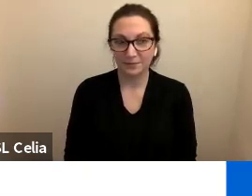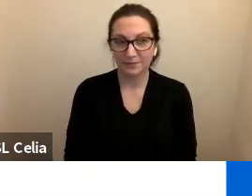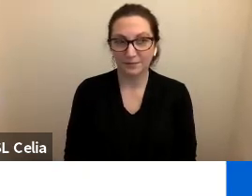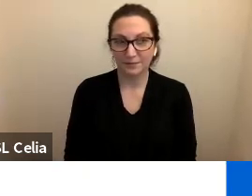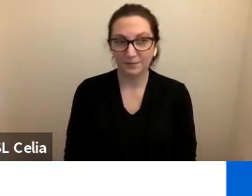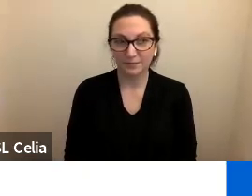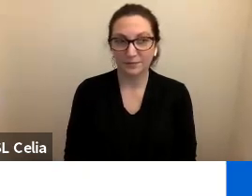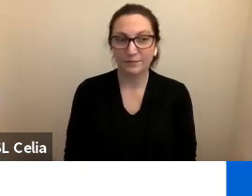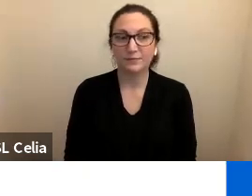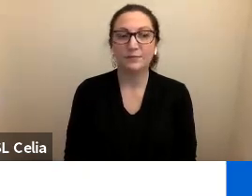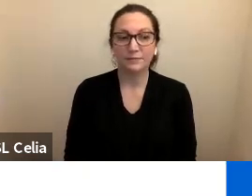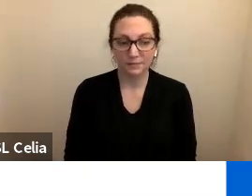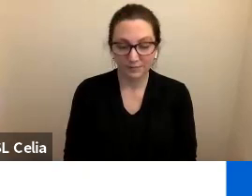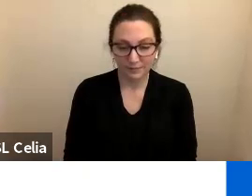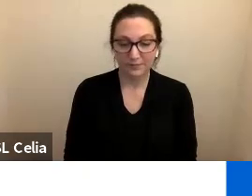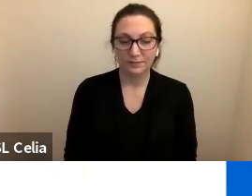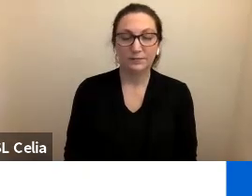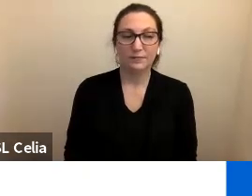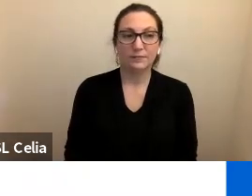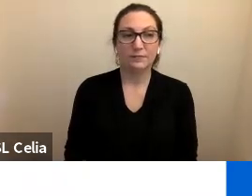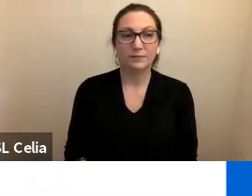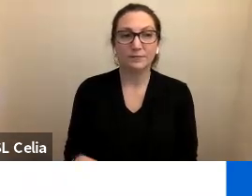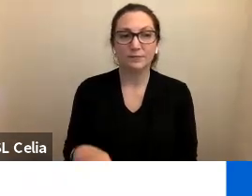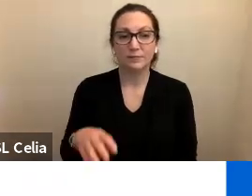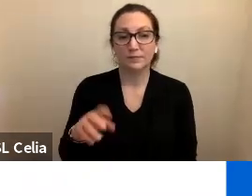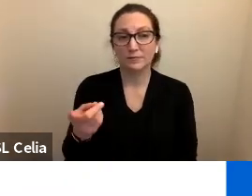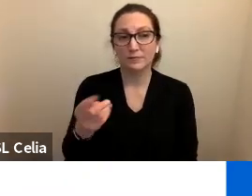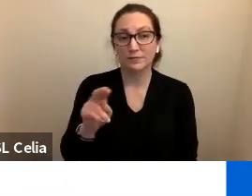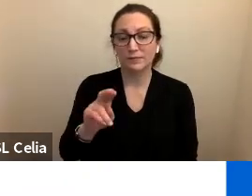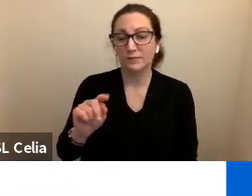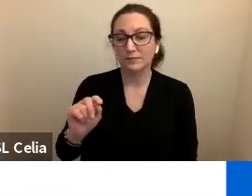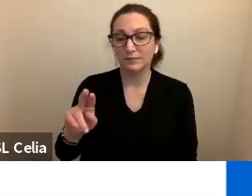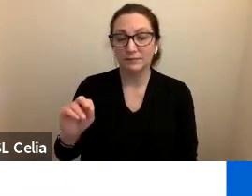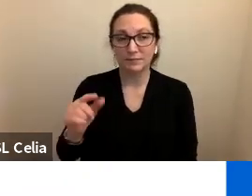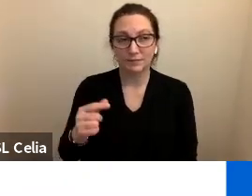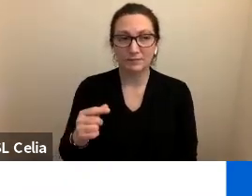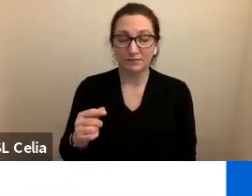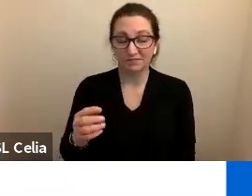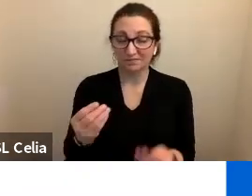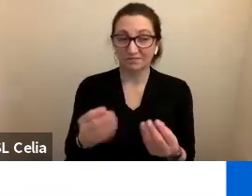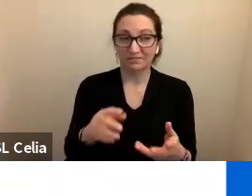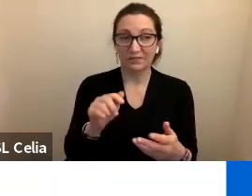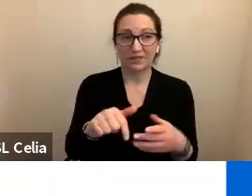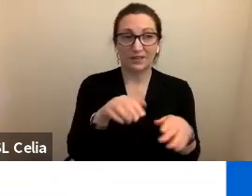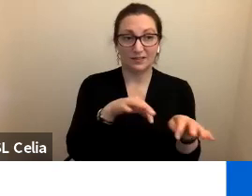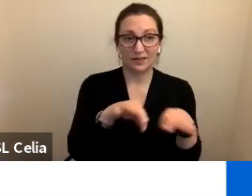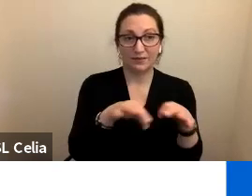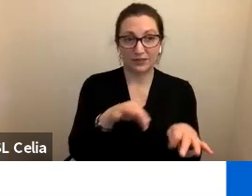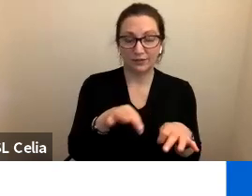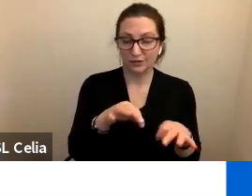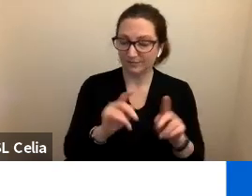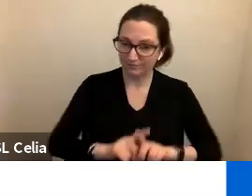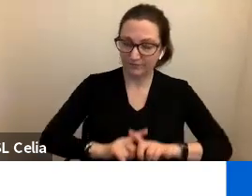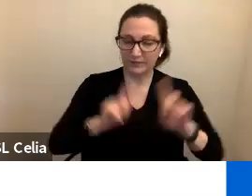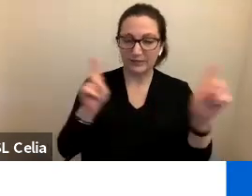So I'd like to point out how different this definition is from the one that